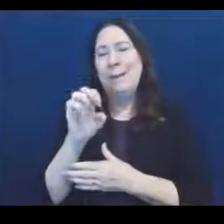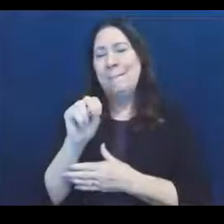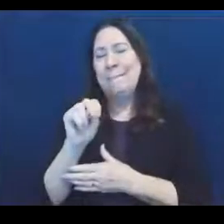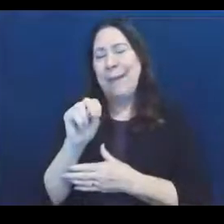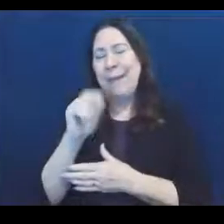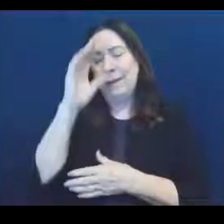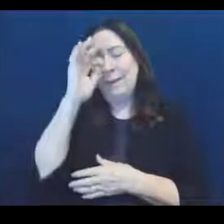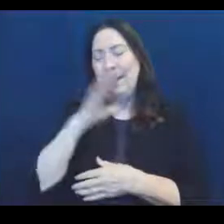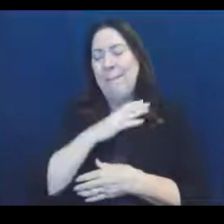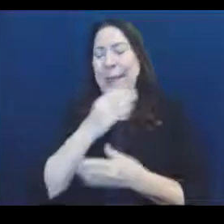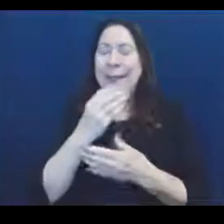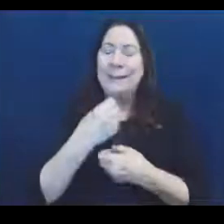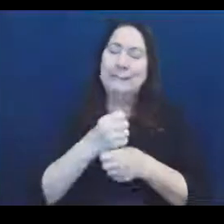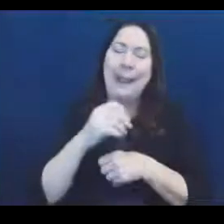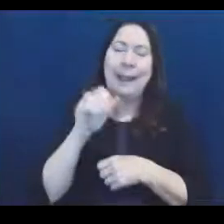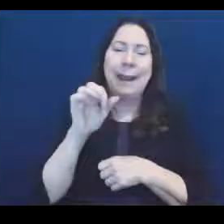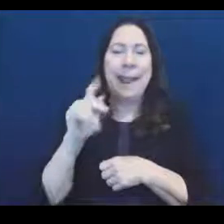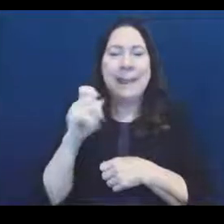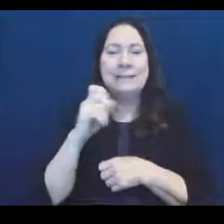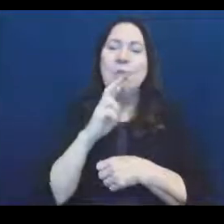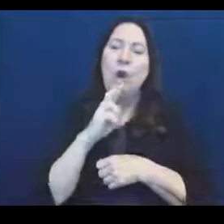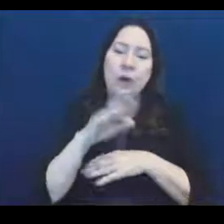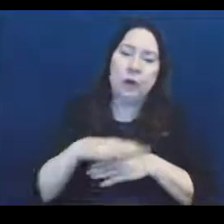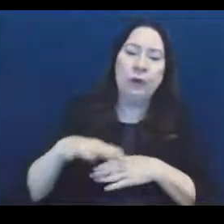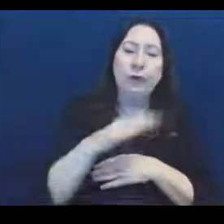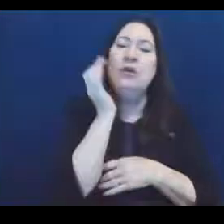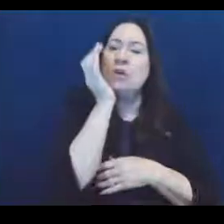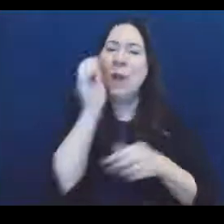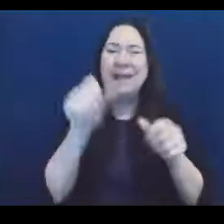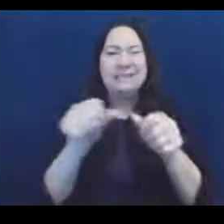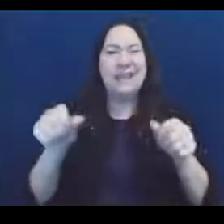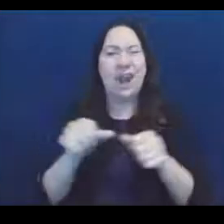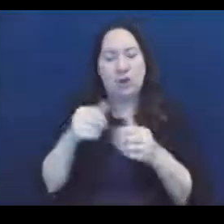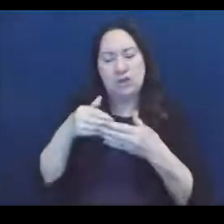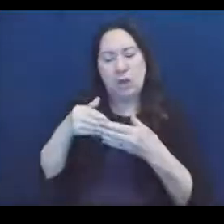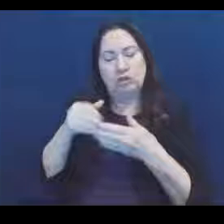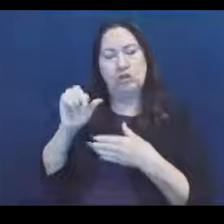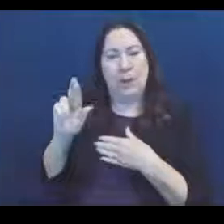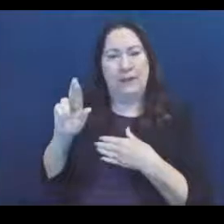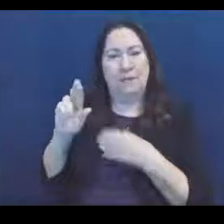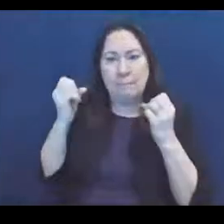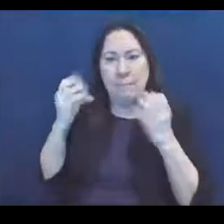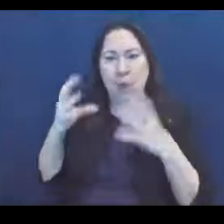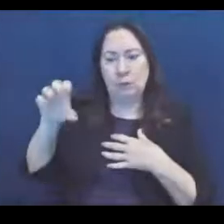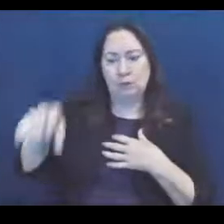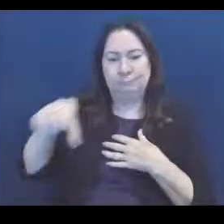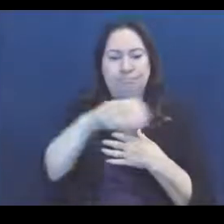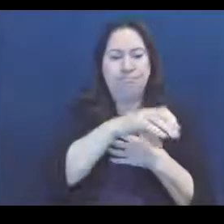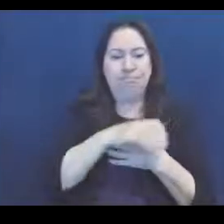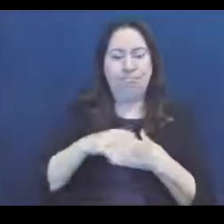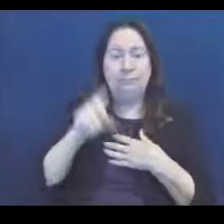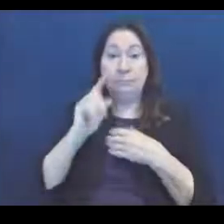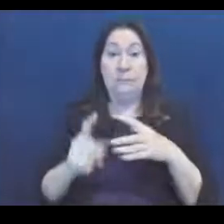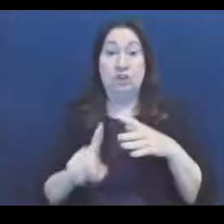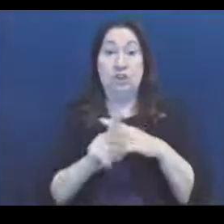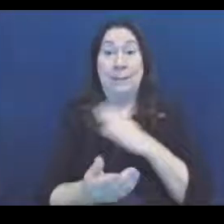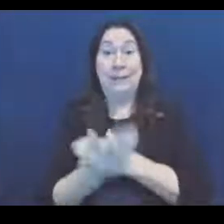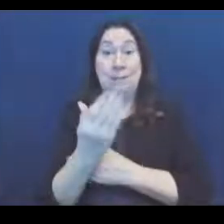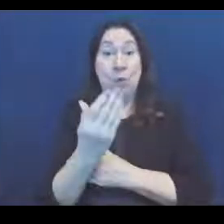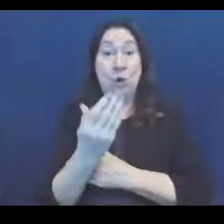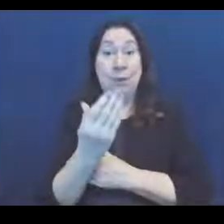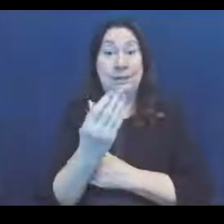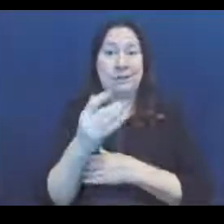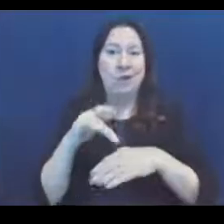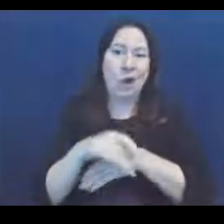or naturally occurring grassy areas near rivers. And there are multiple ones that will appear every morning during July and early